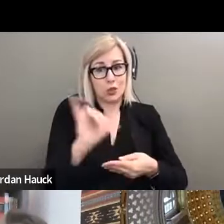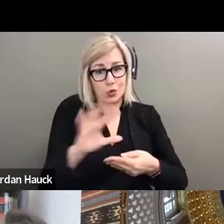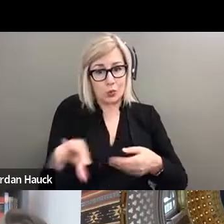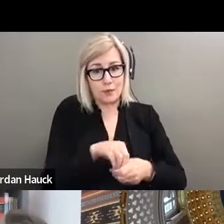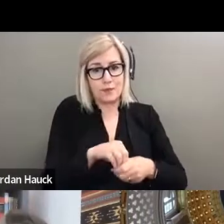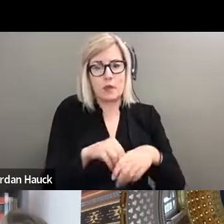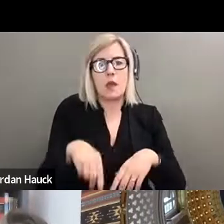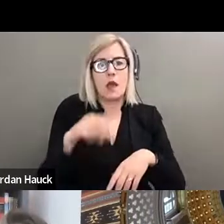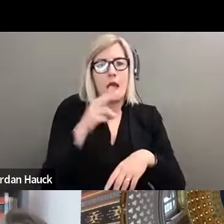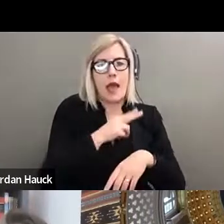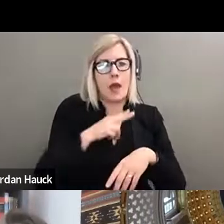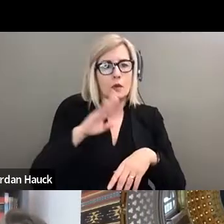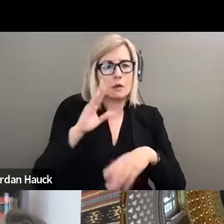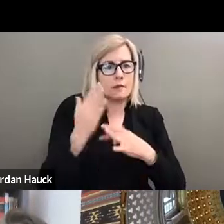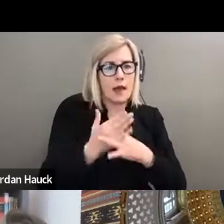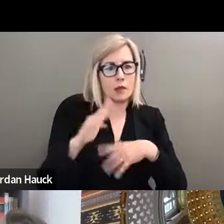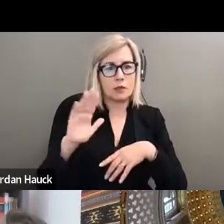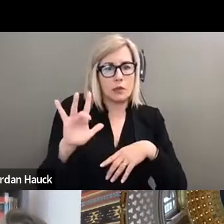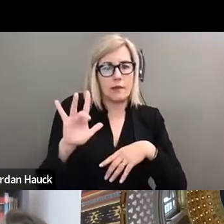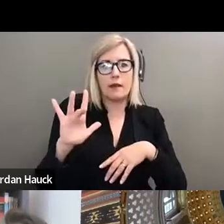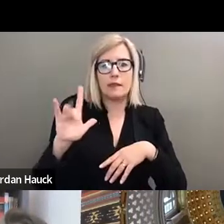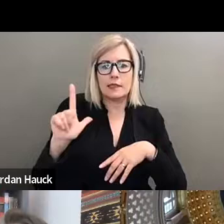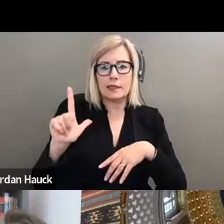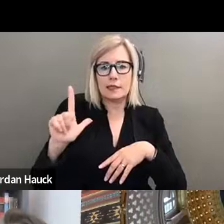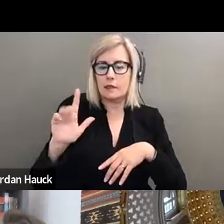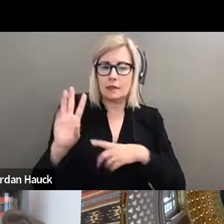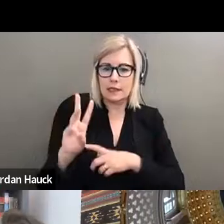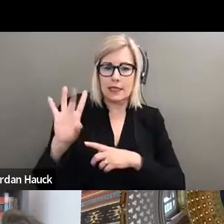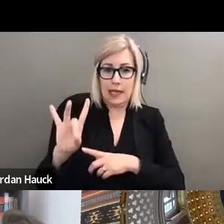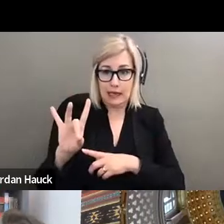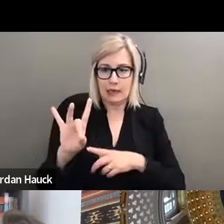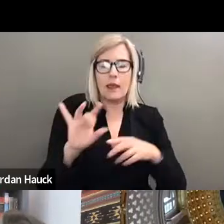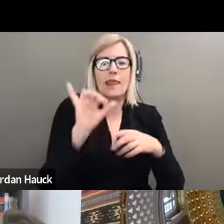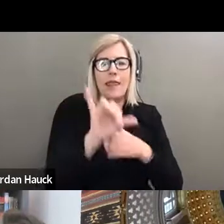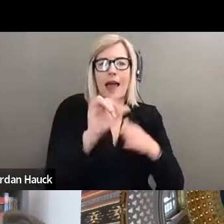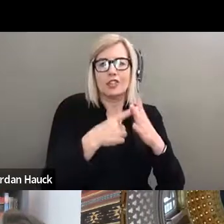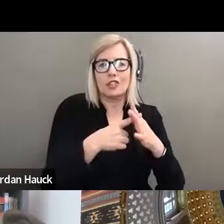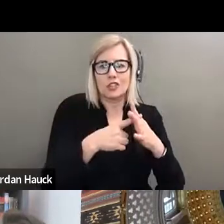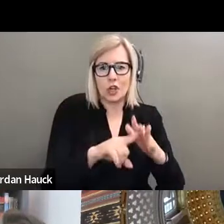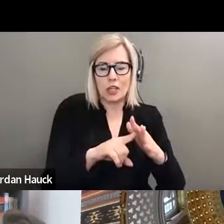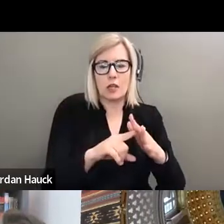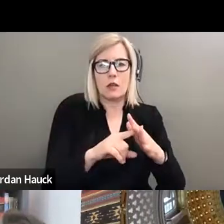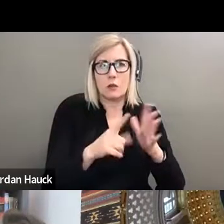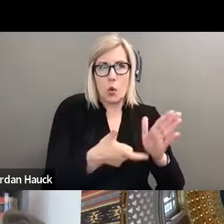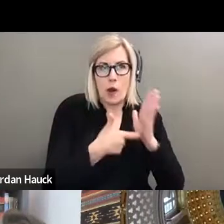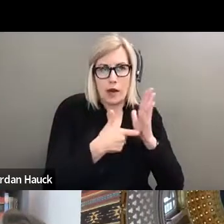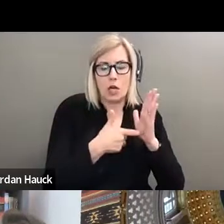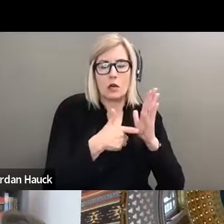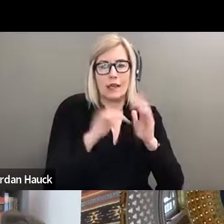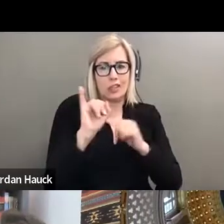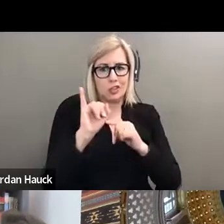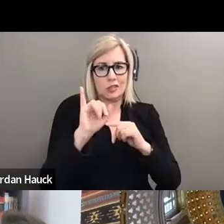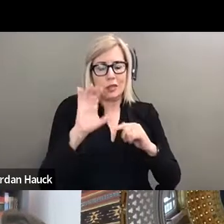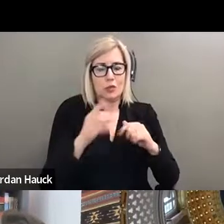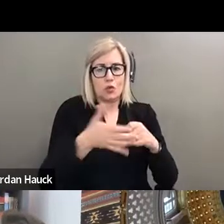File 2568 is a bill that started off requiring insurers to cover